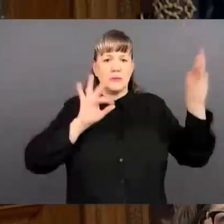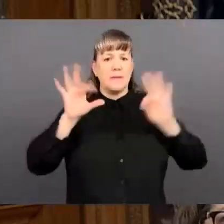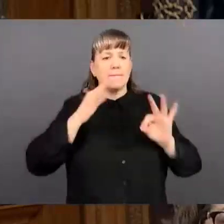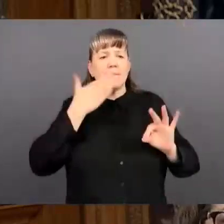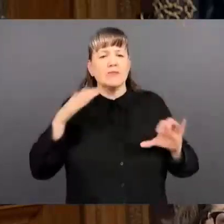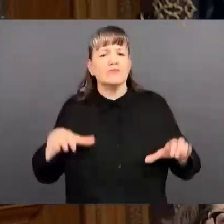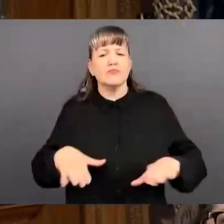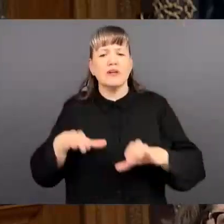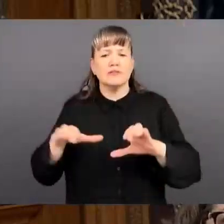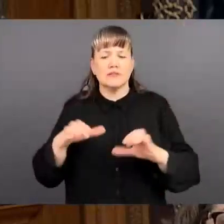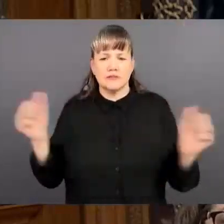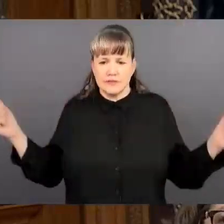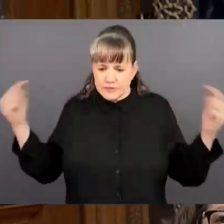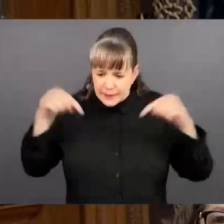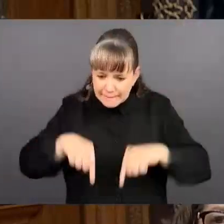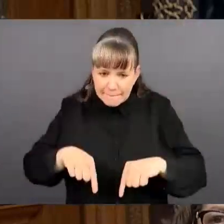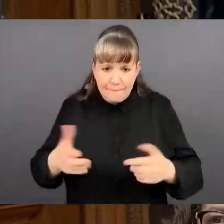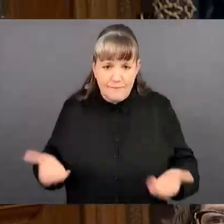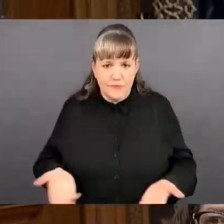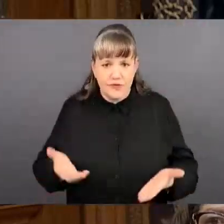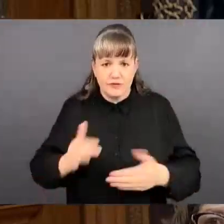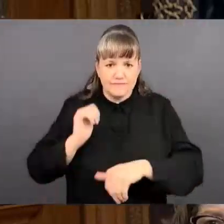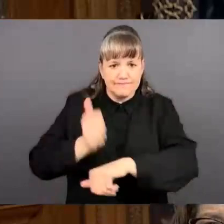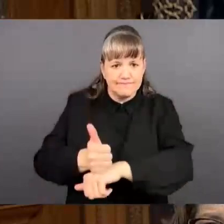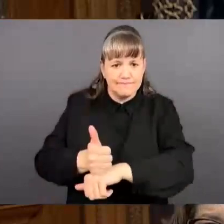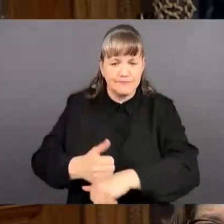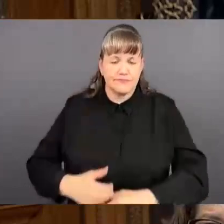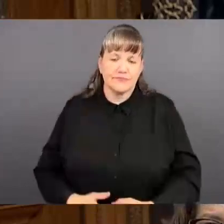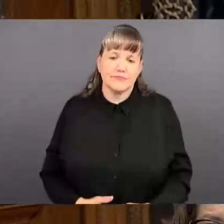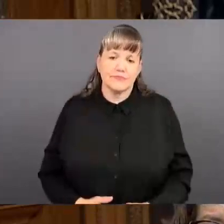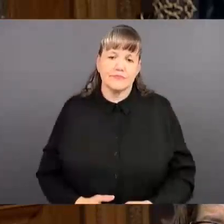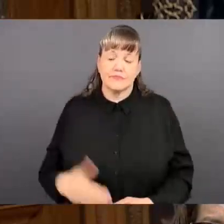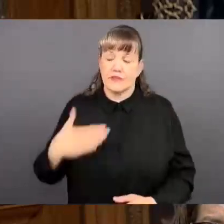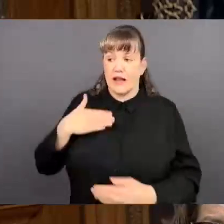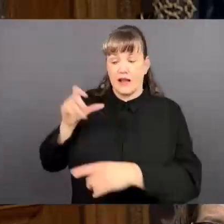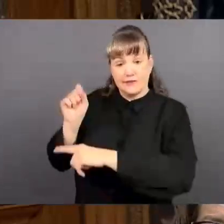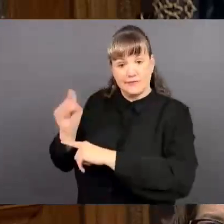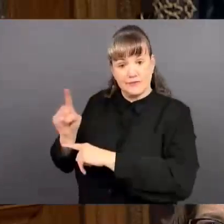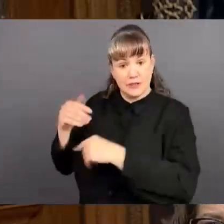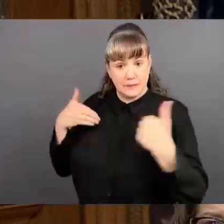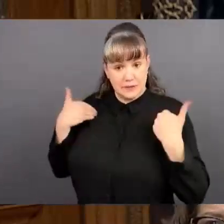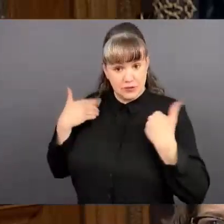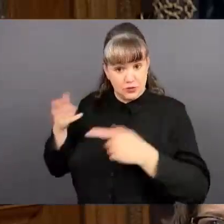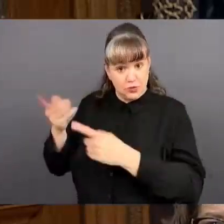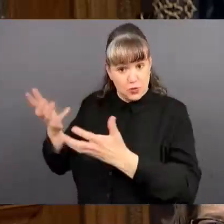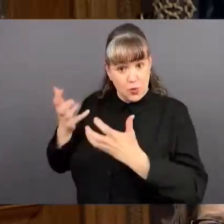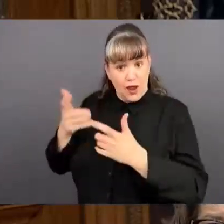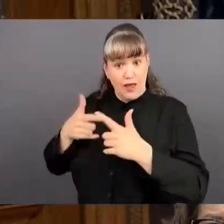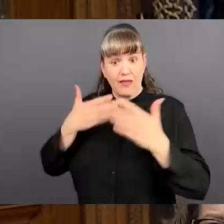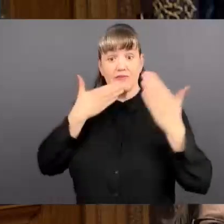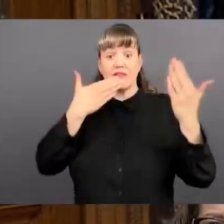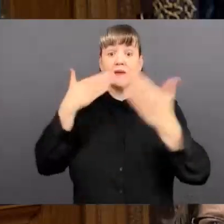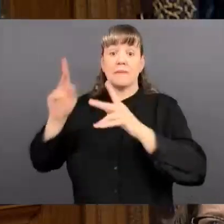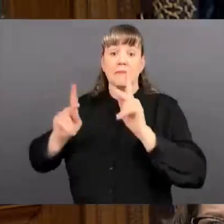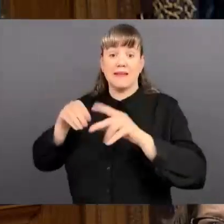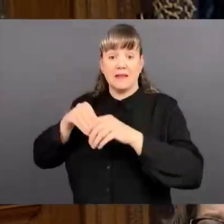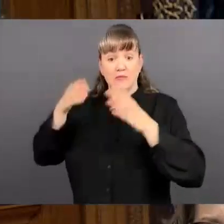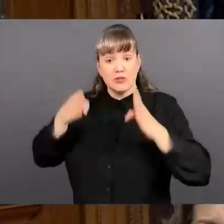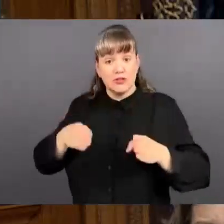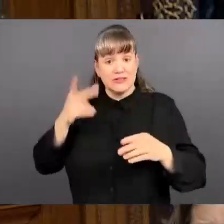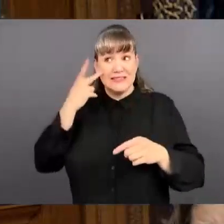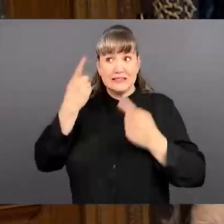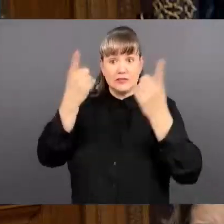then if the minister would like to thank the people in person perhaps this afternoon, because they are here. For supportive,